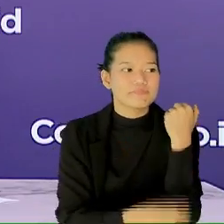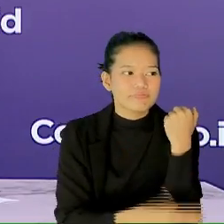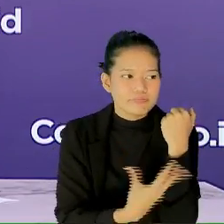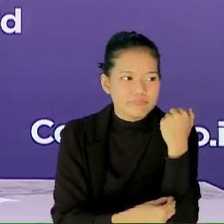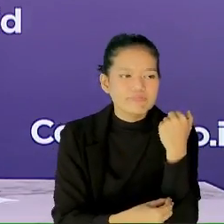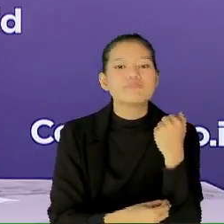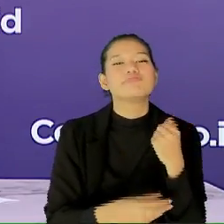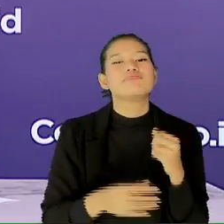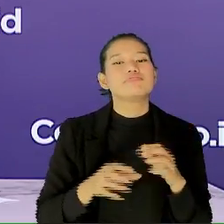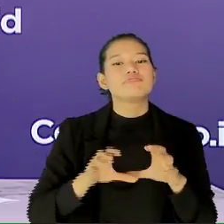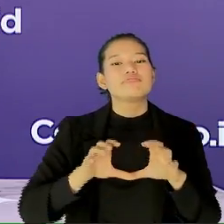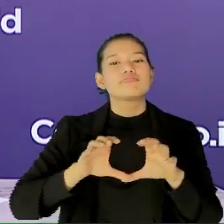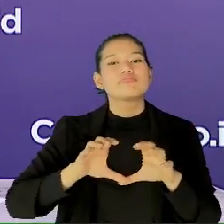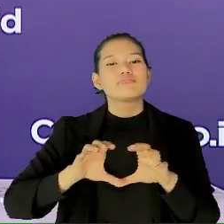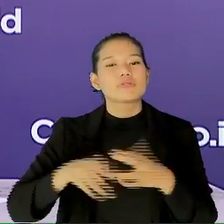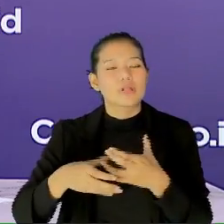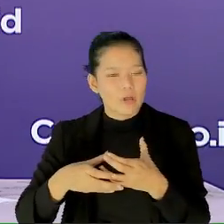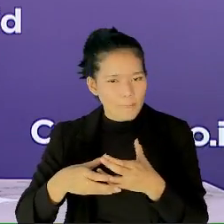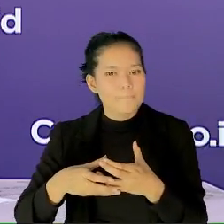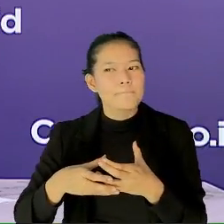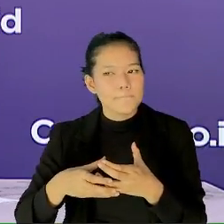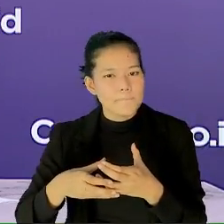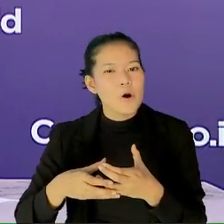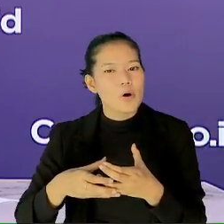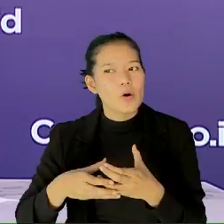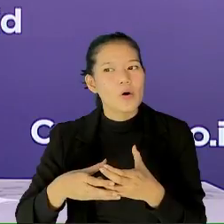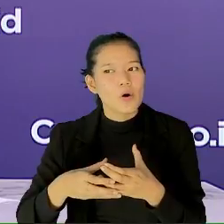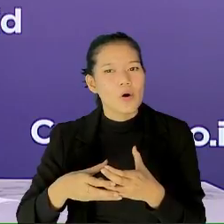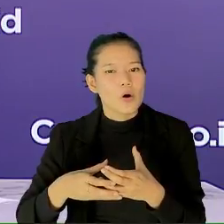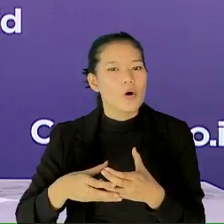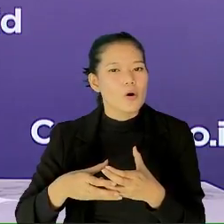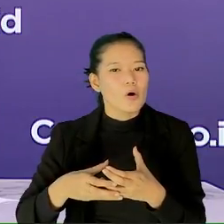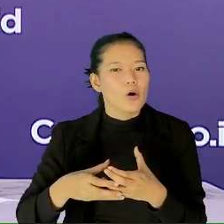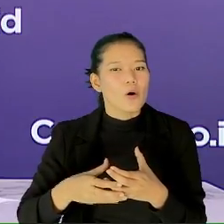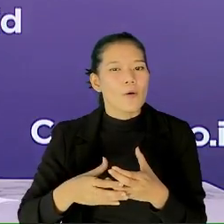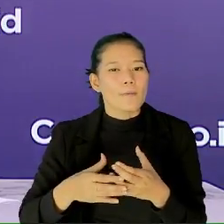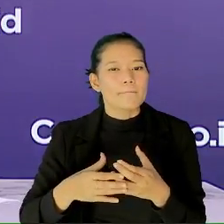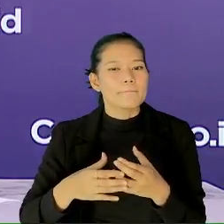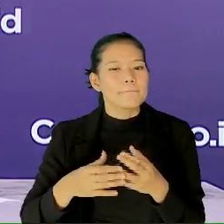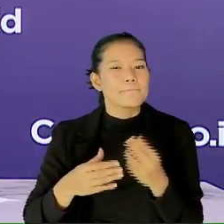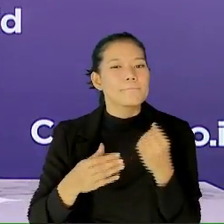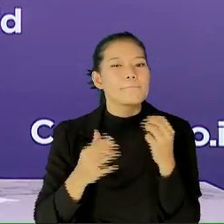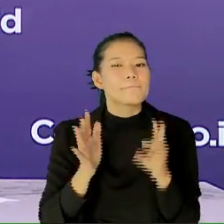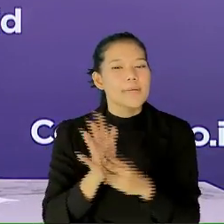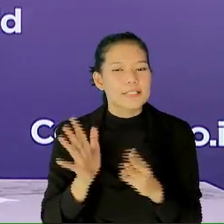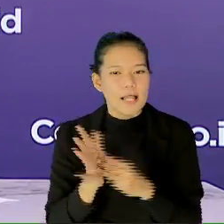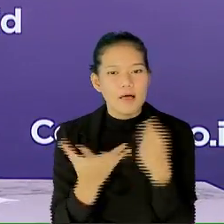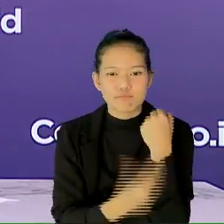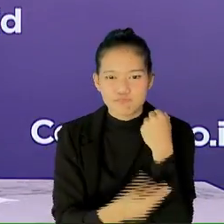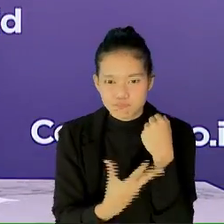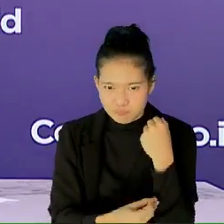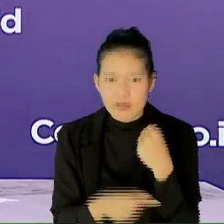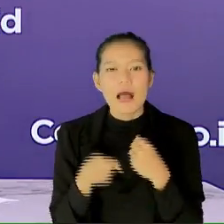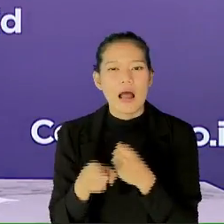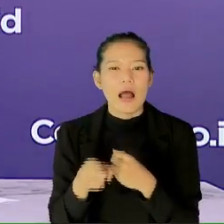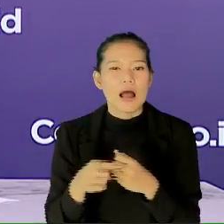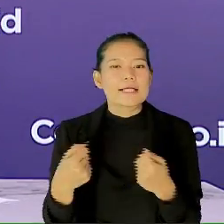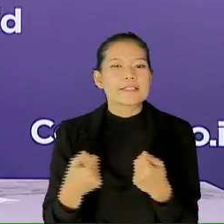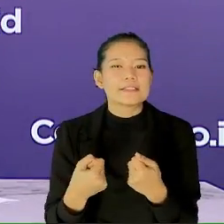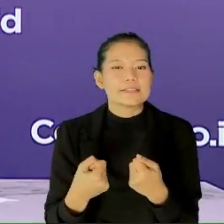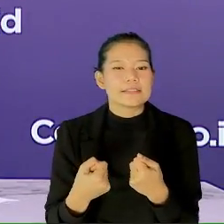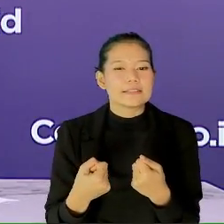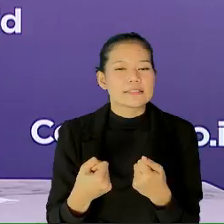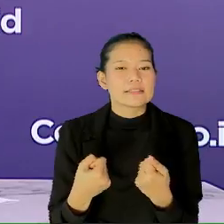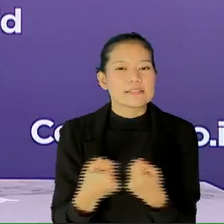residents of correctional institutions, and people with social welfare issues, and challenged Indonesian migrant